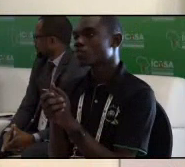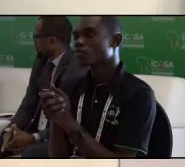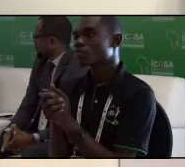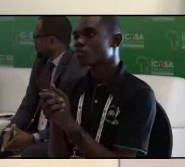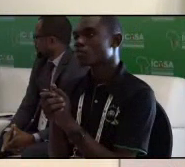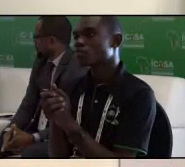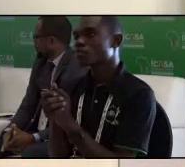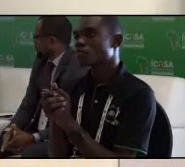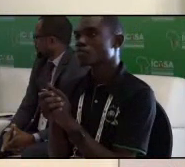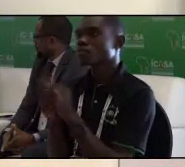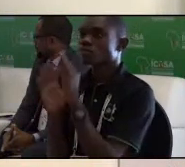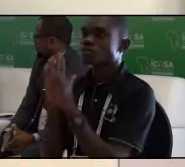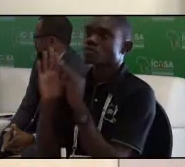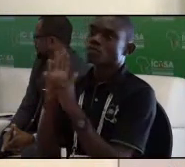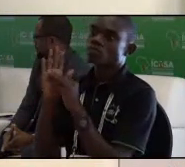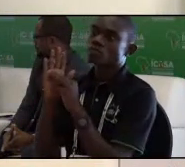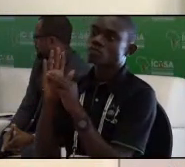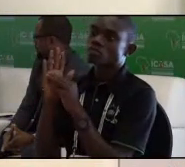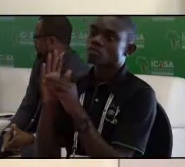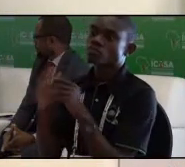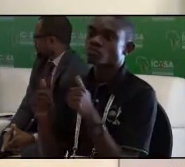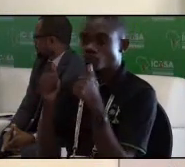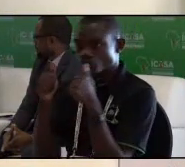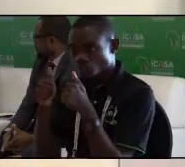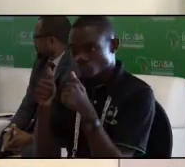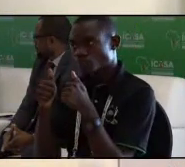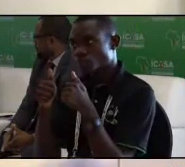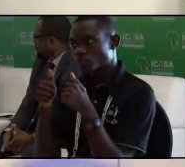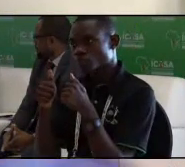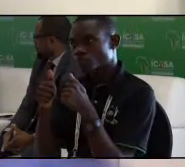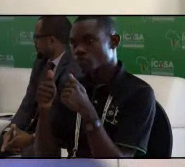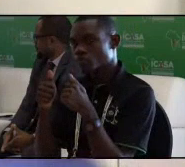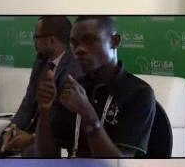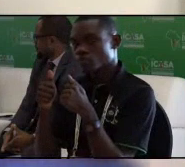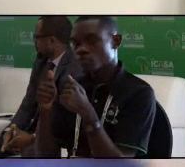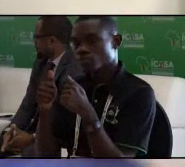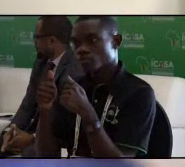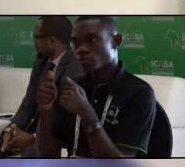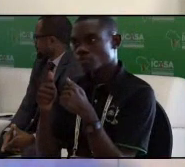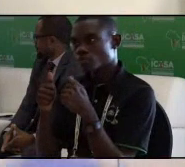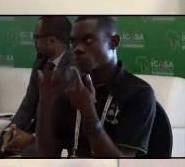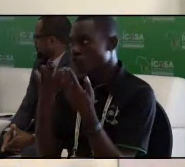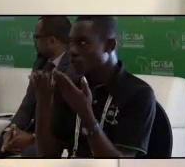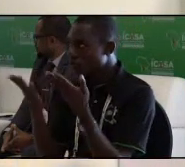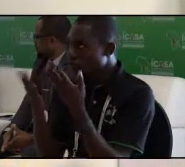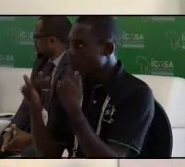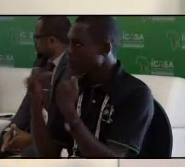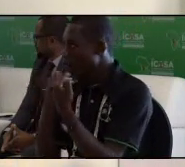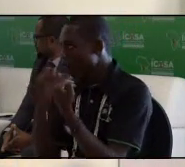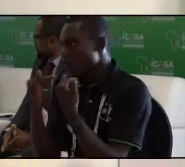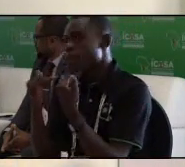products. We have policy and regulations, and that really was a very good enabling environment. From the program perspective and